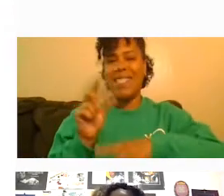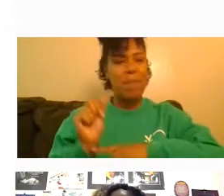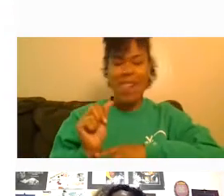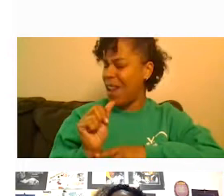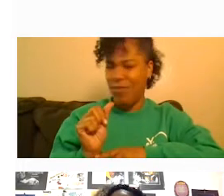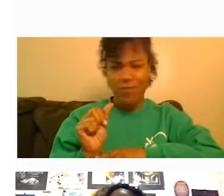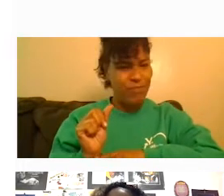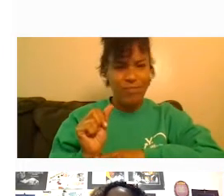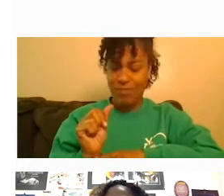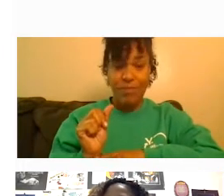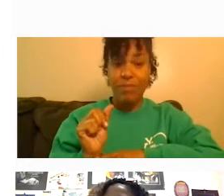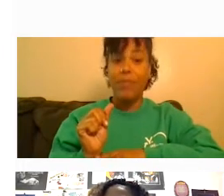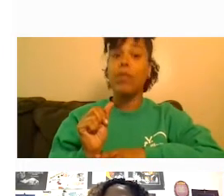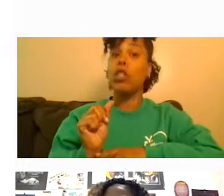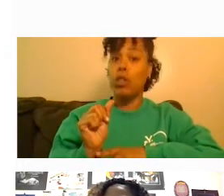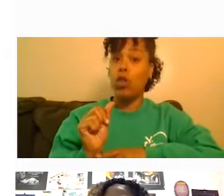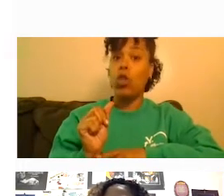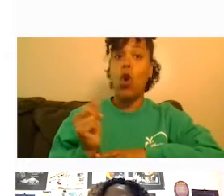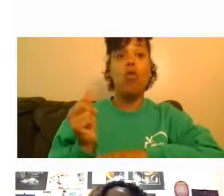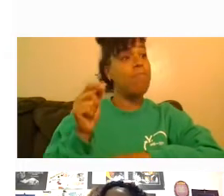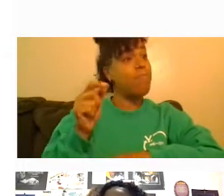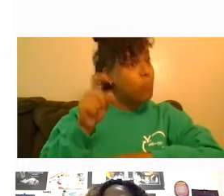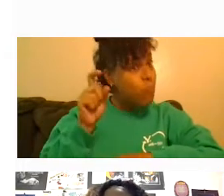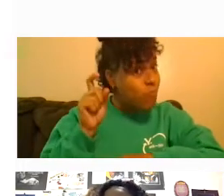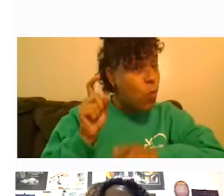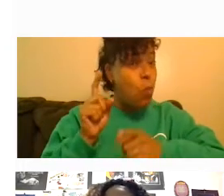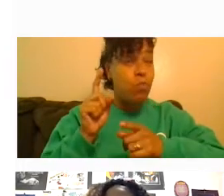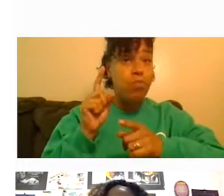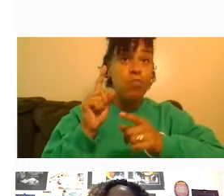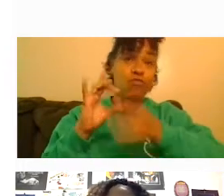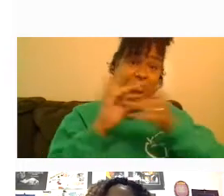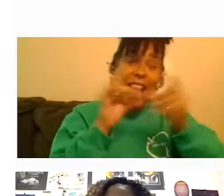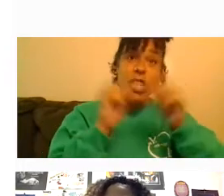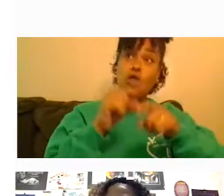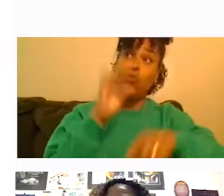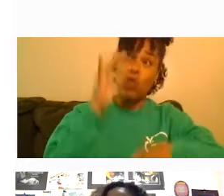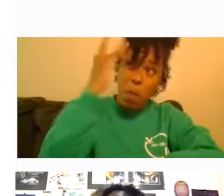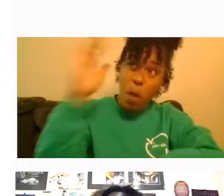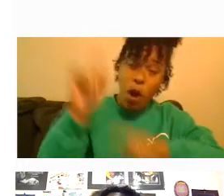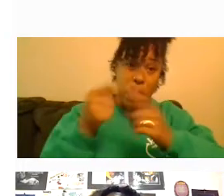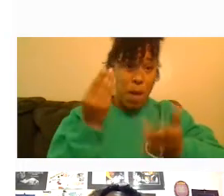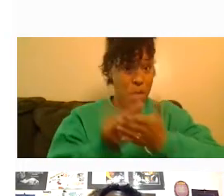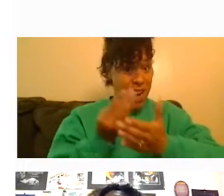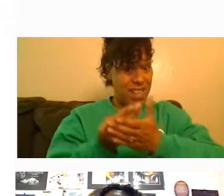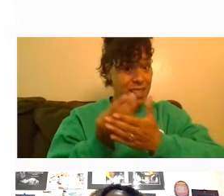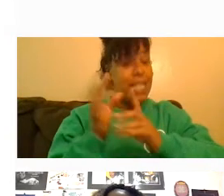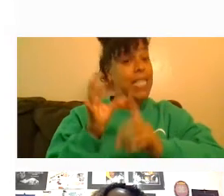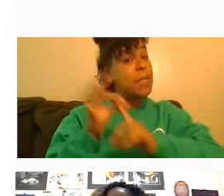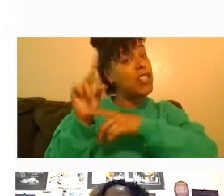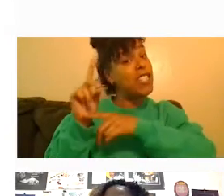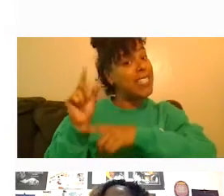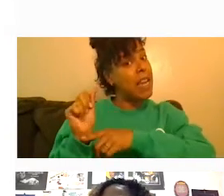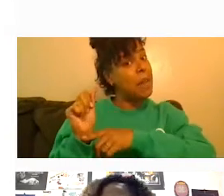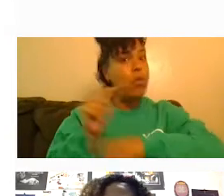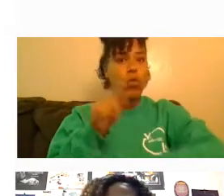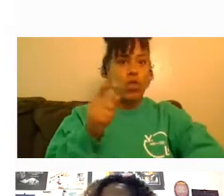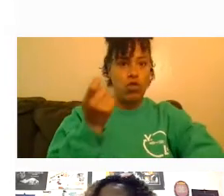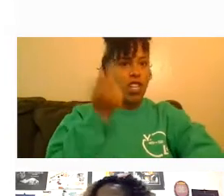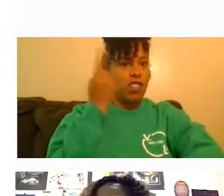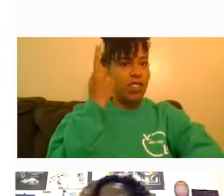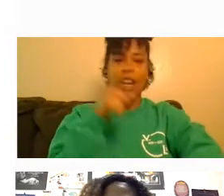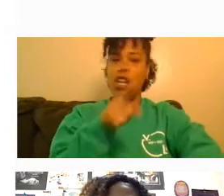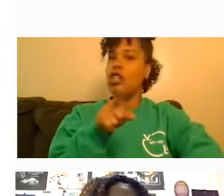comes to being smart about your money with people with disabilities, the first thing you need to understand is that you shouldn't be